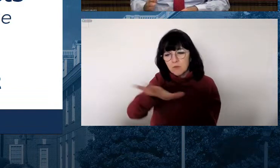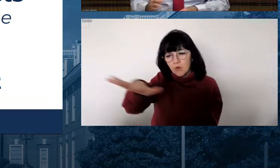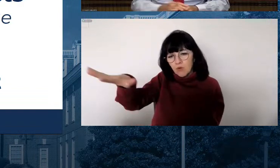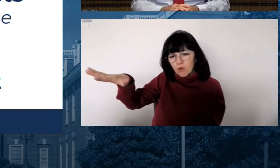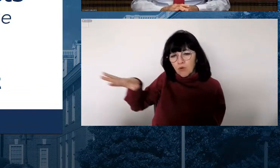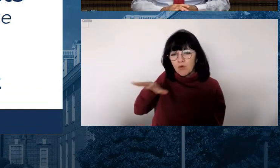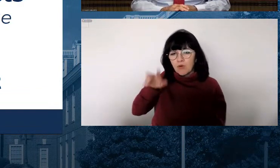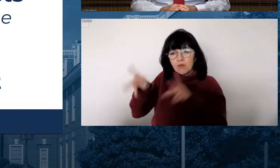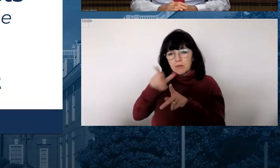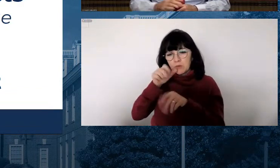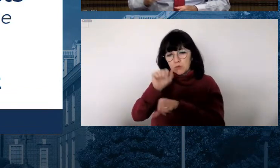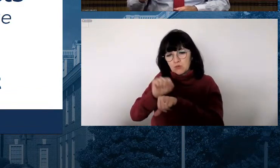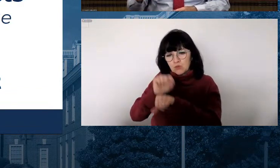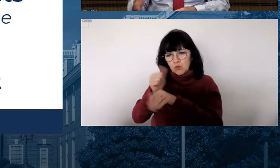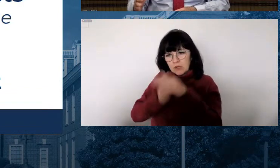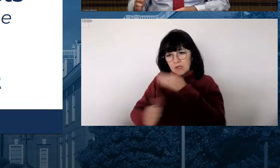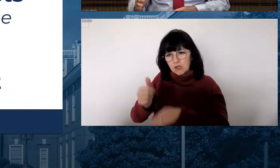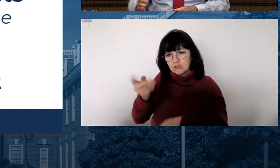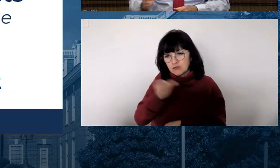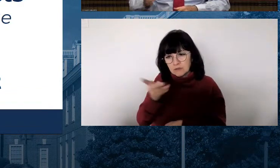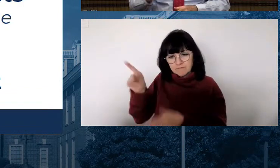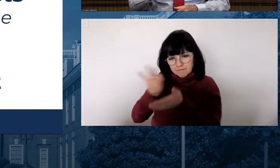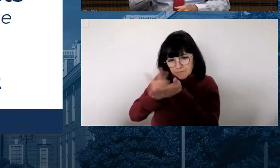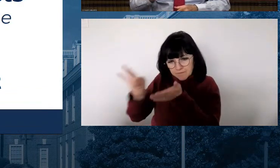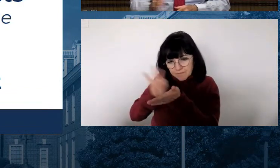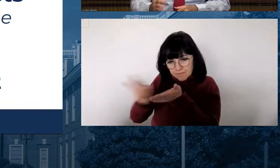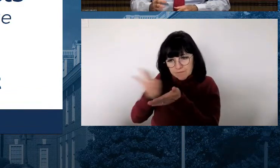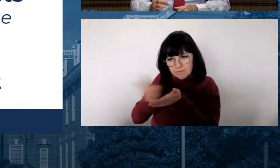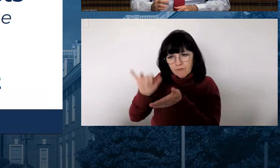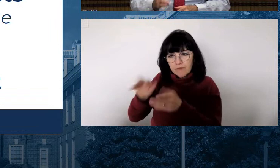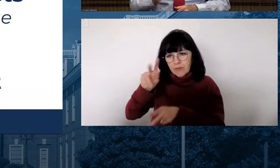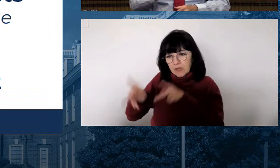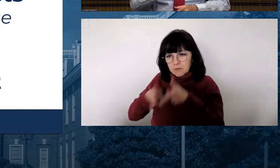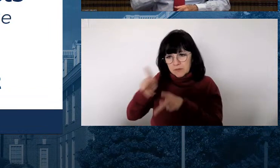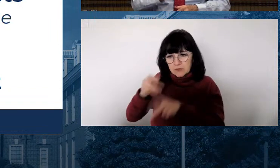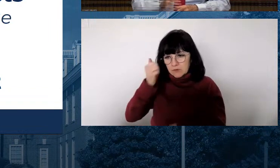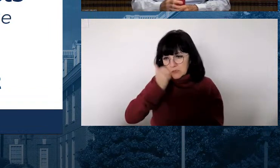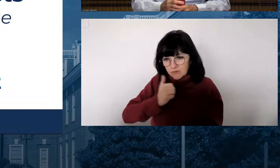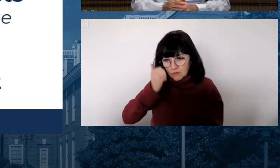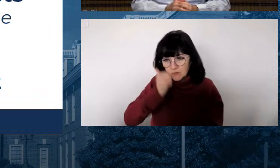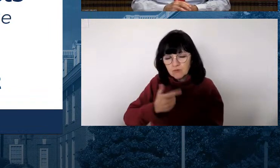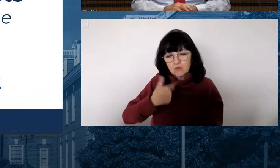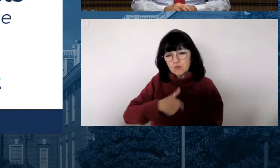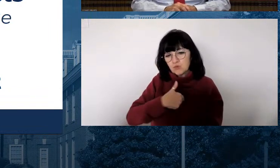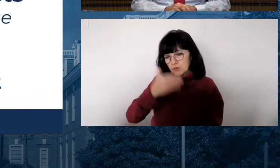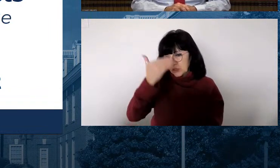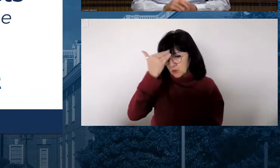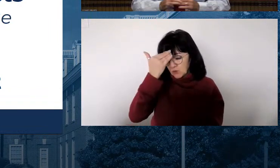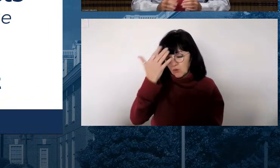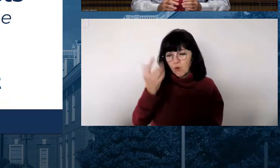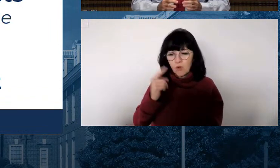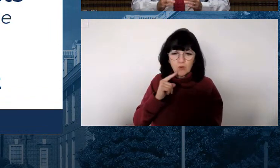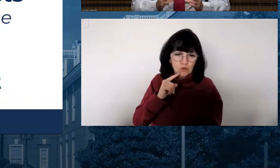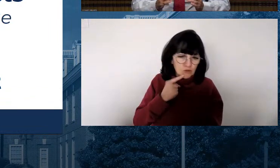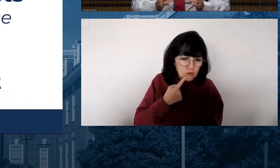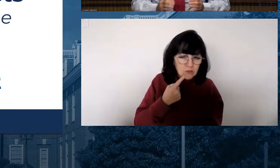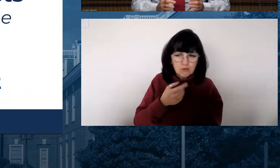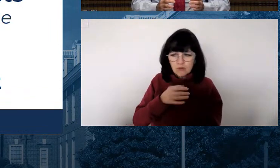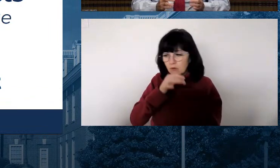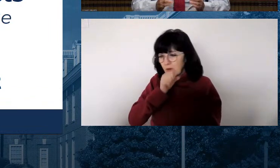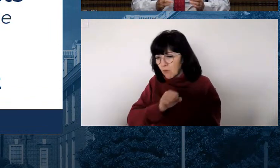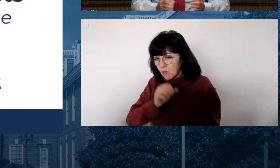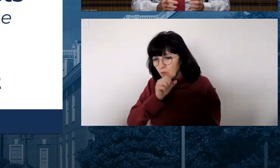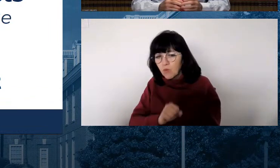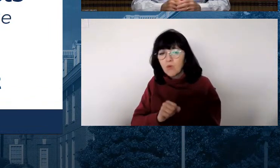patients every day. We know how critical they are. We know what age they are. We know a lot about them, and we know that they're